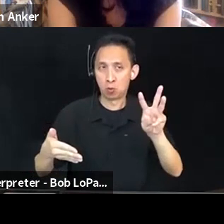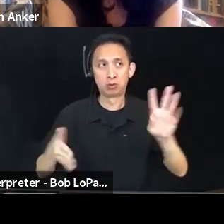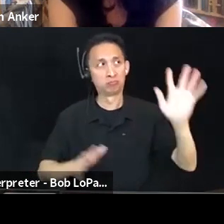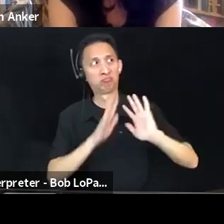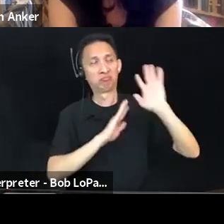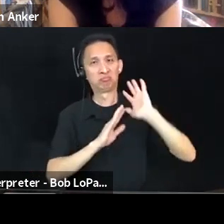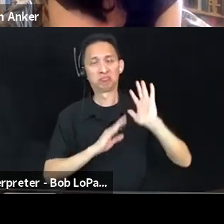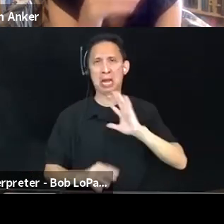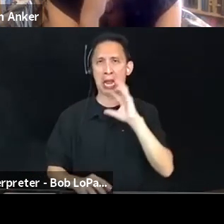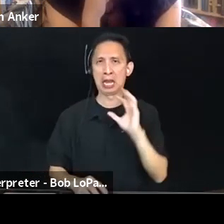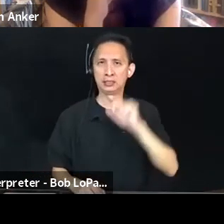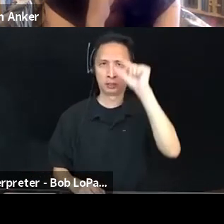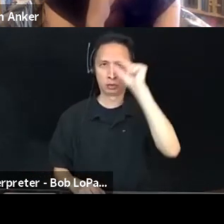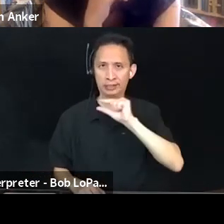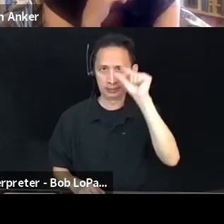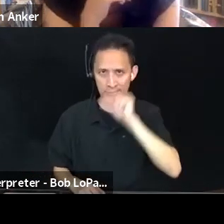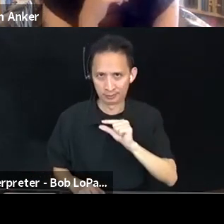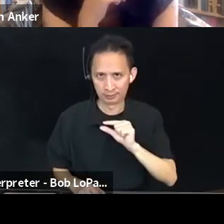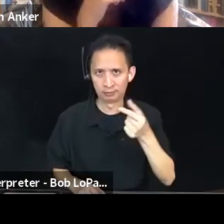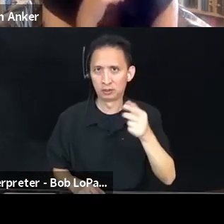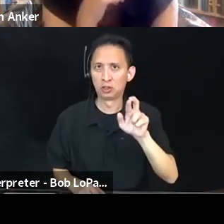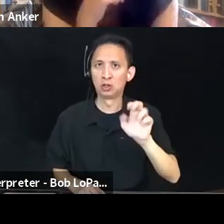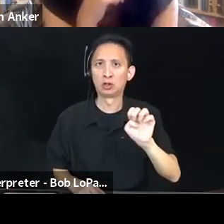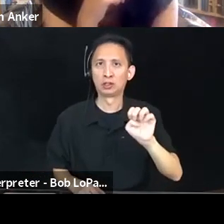Greece, where